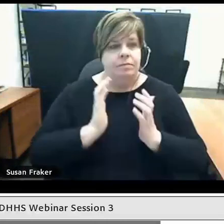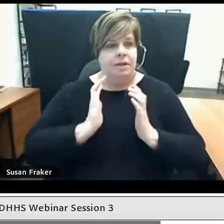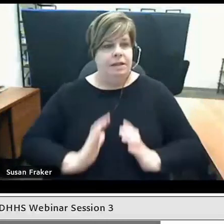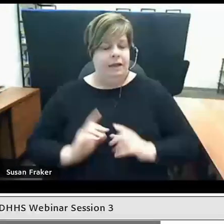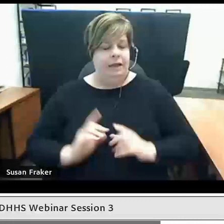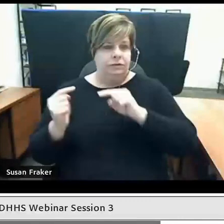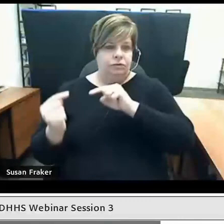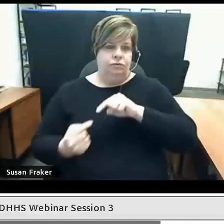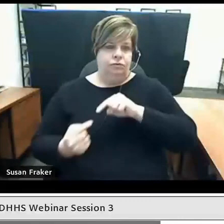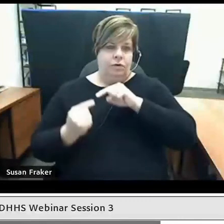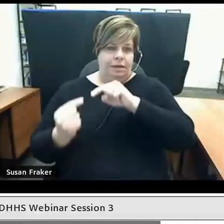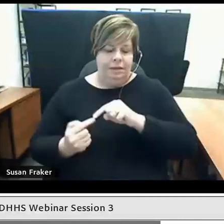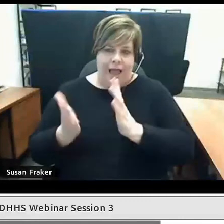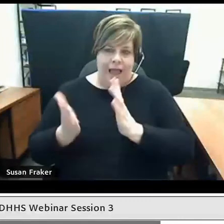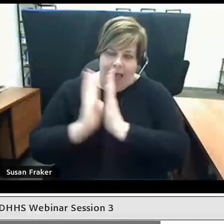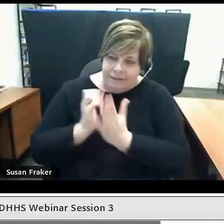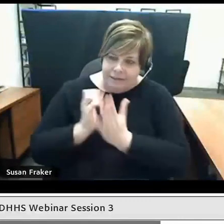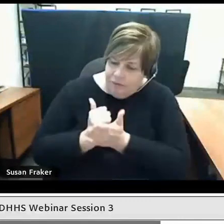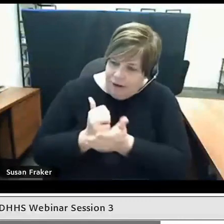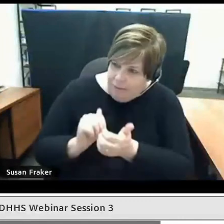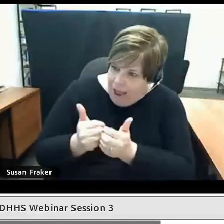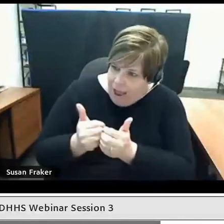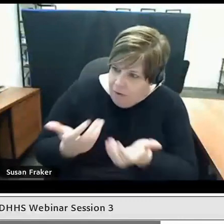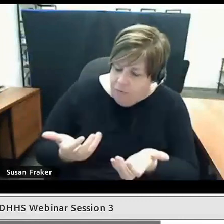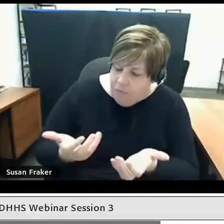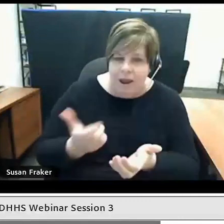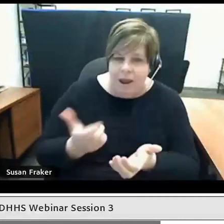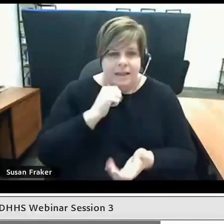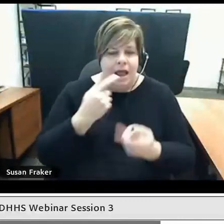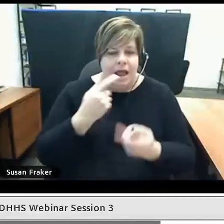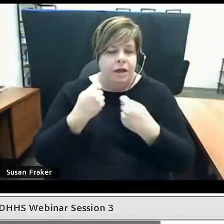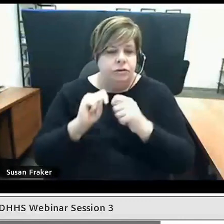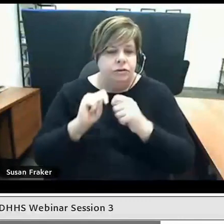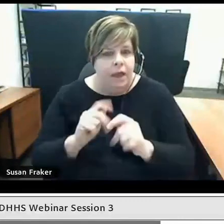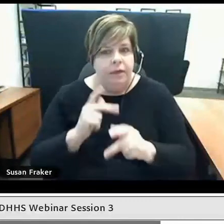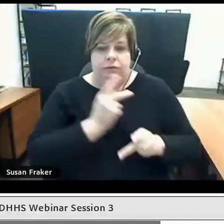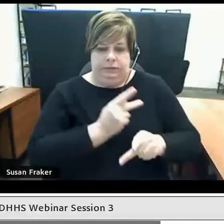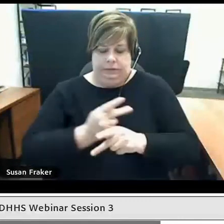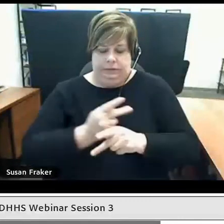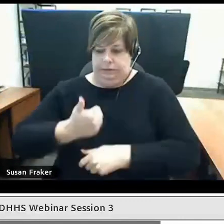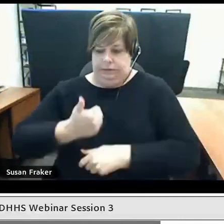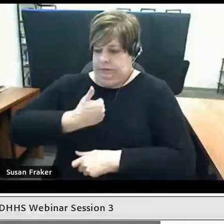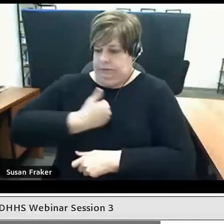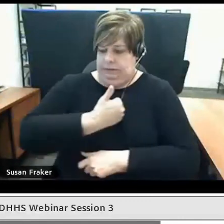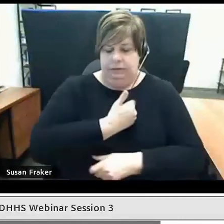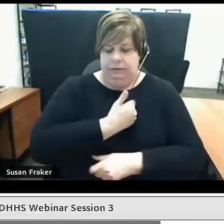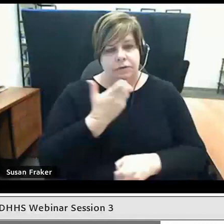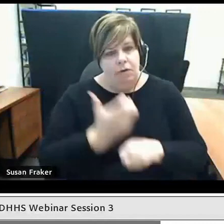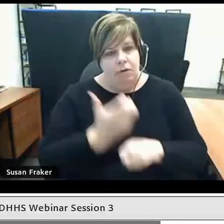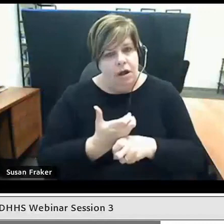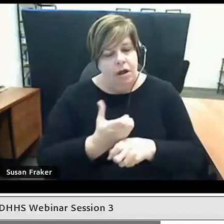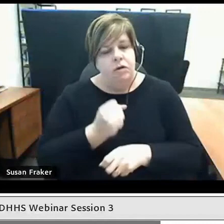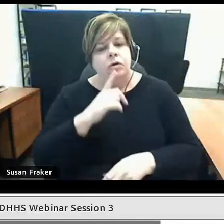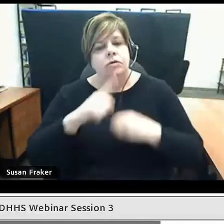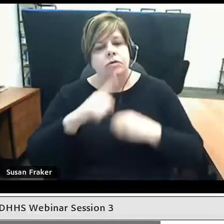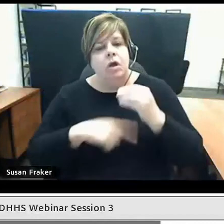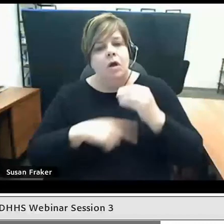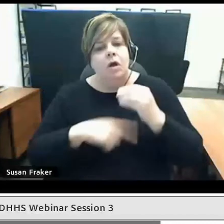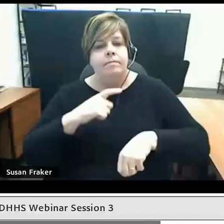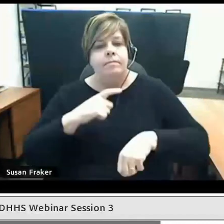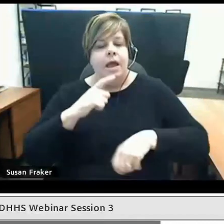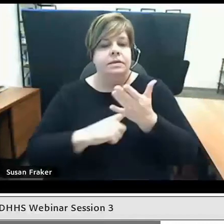with asking for help and not trying to just take care of everything themselves. So talking about times people